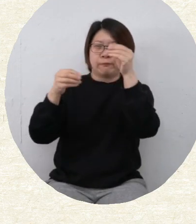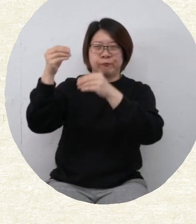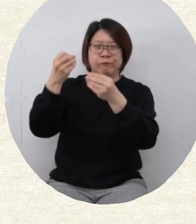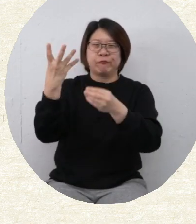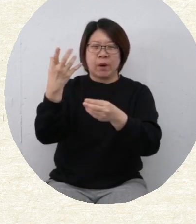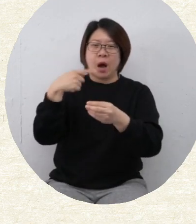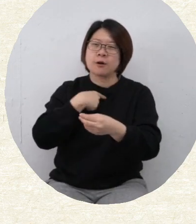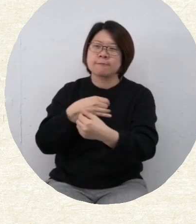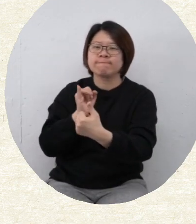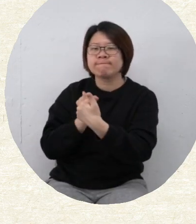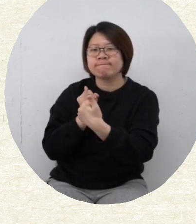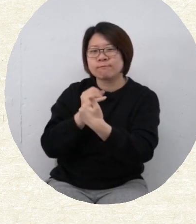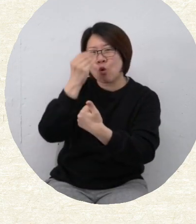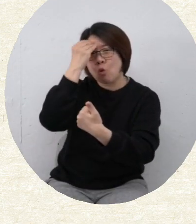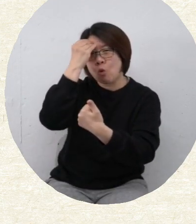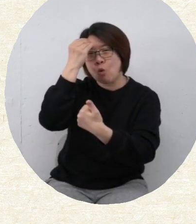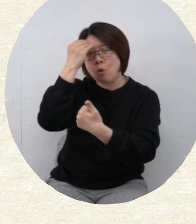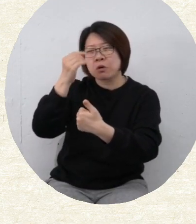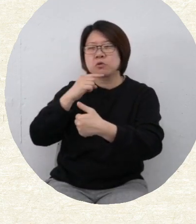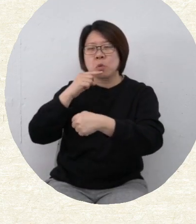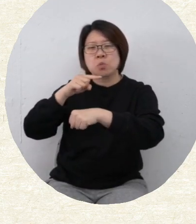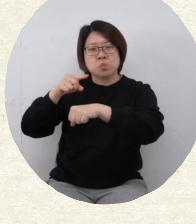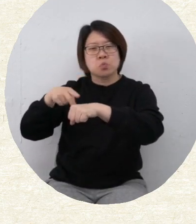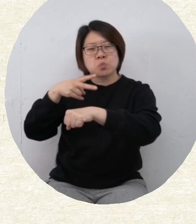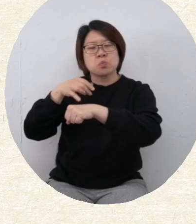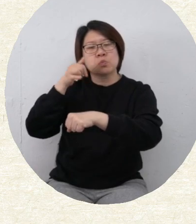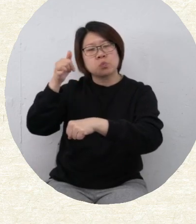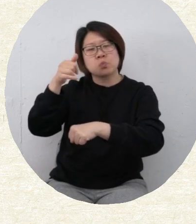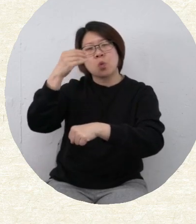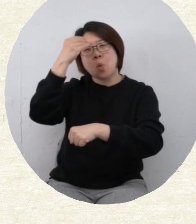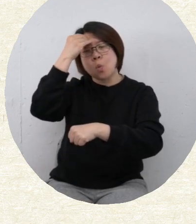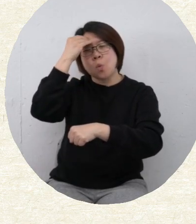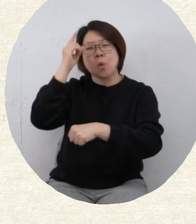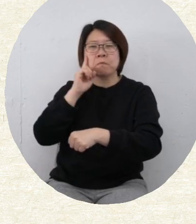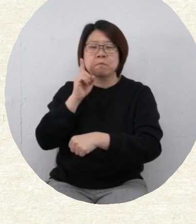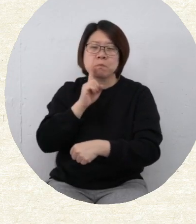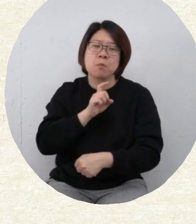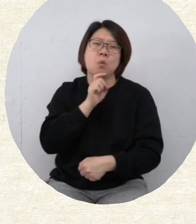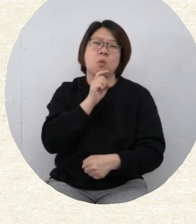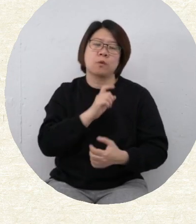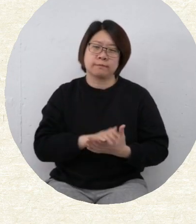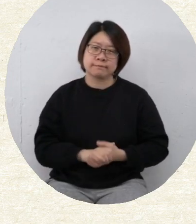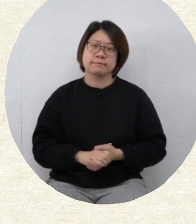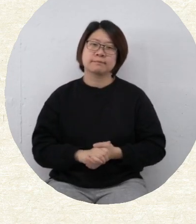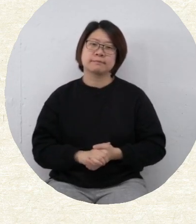and how it's done. So in Kansas City, there was